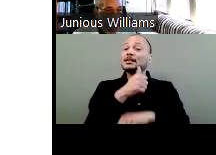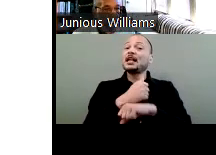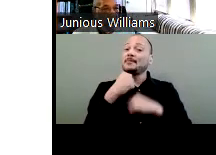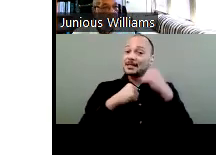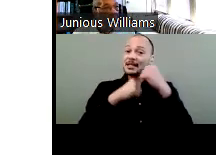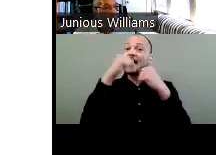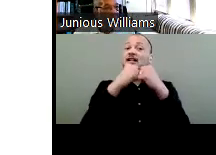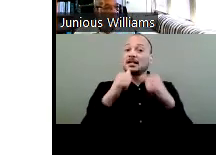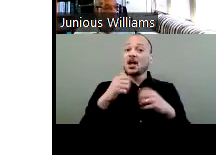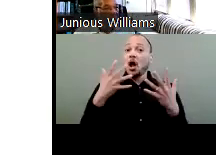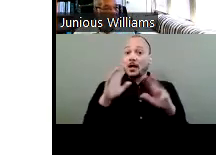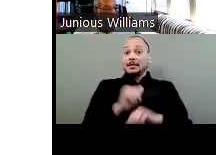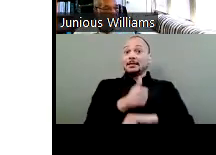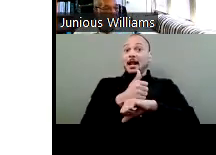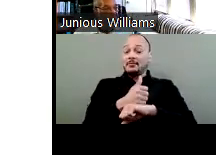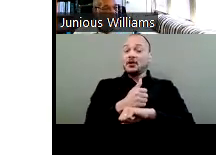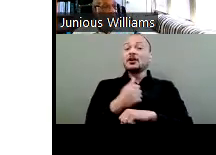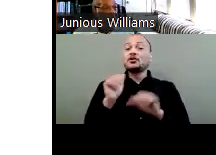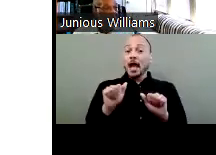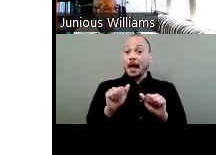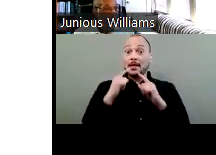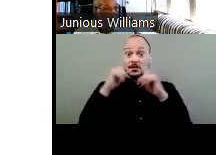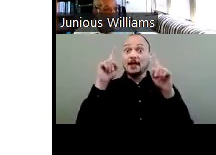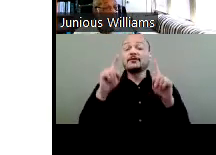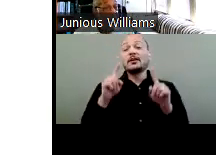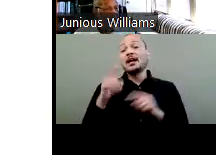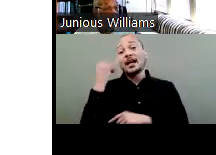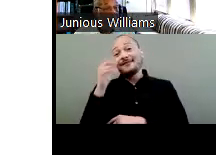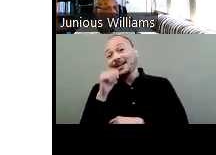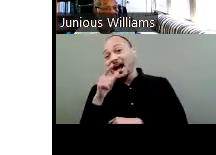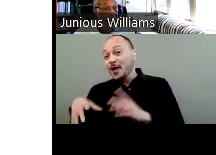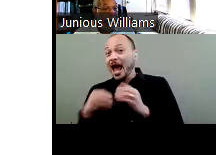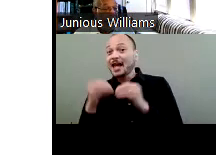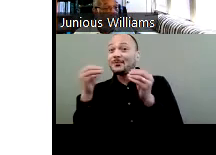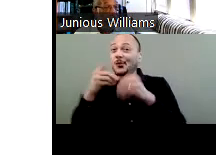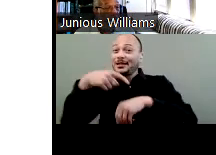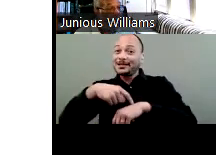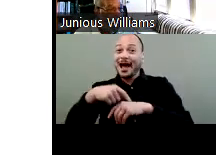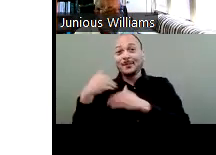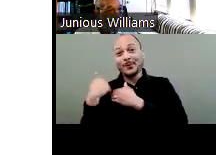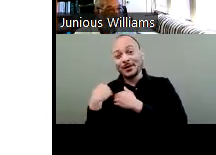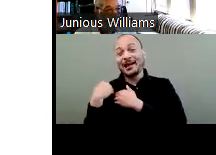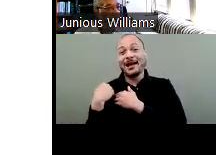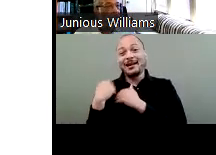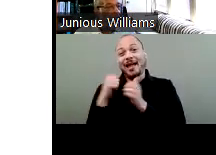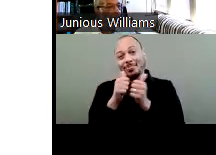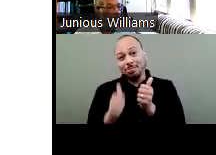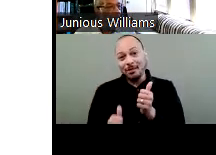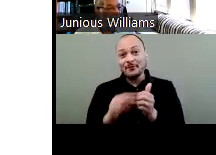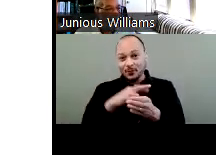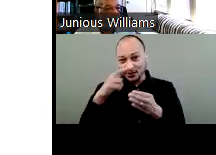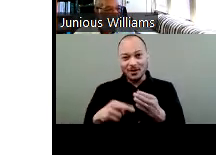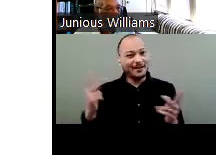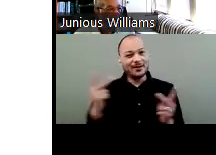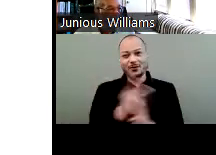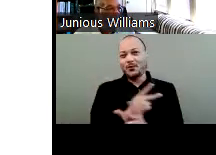successful. Otherwise, you've added an additional time burden and you've diminished your results, which is the worst